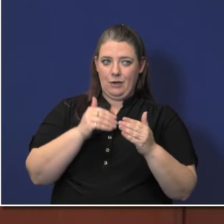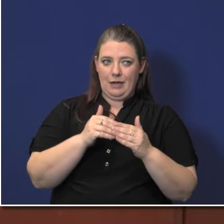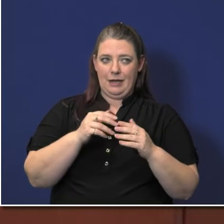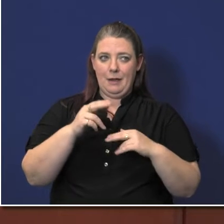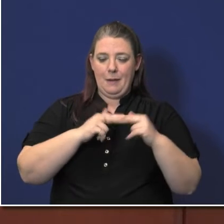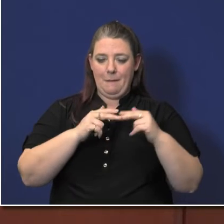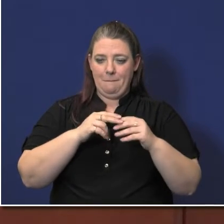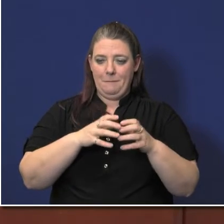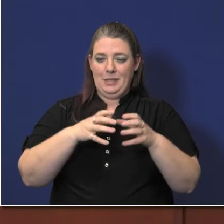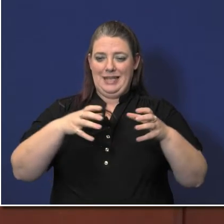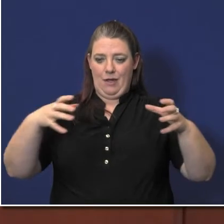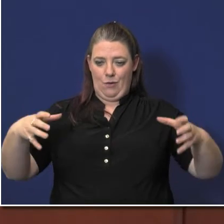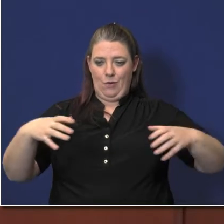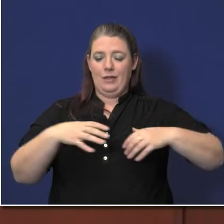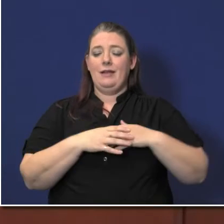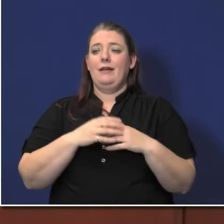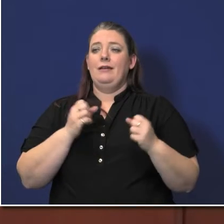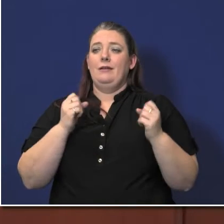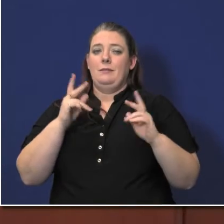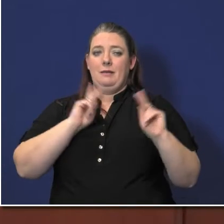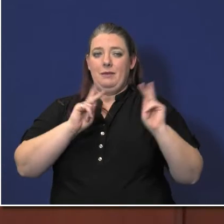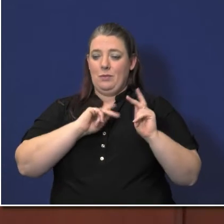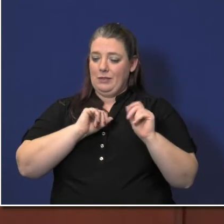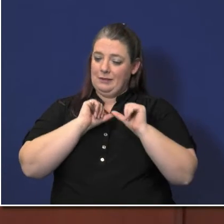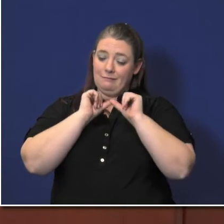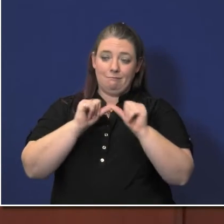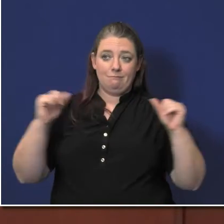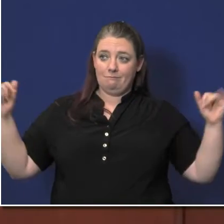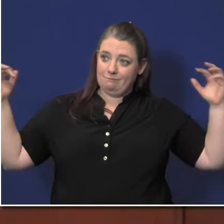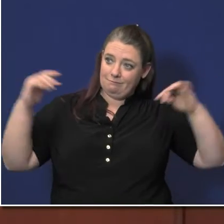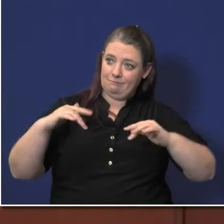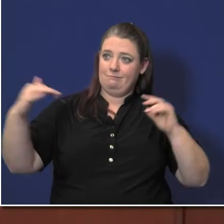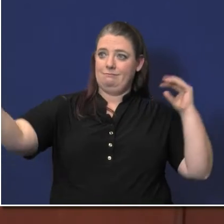time, and people still keep moving here.